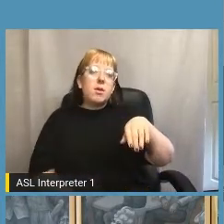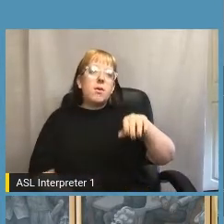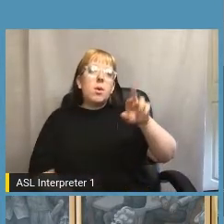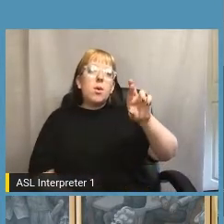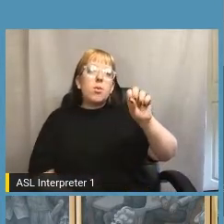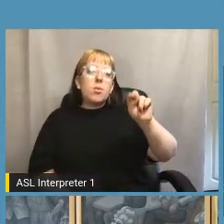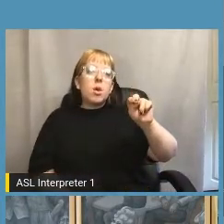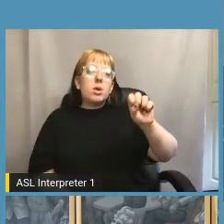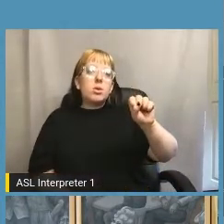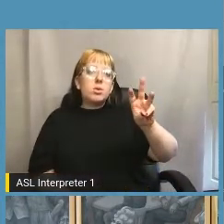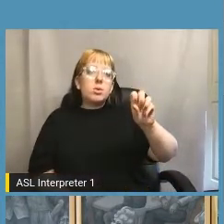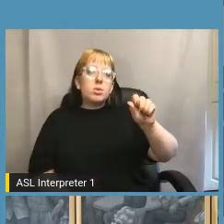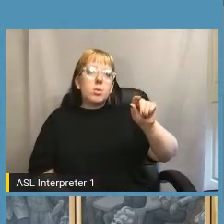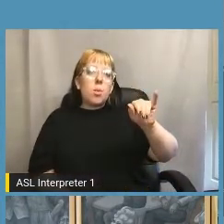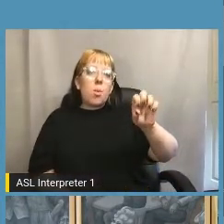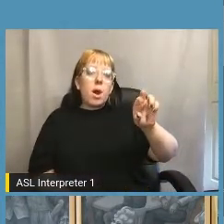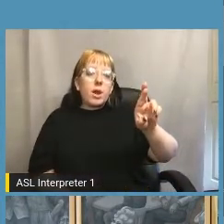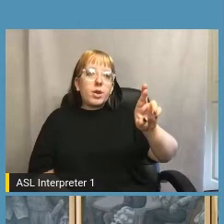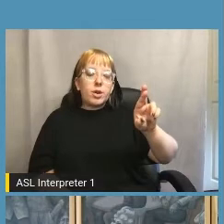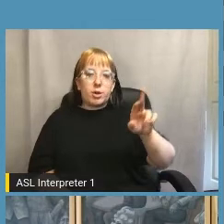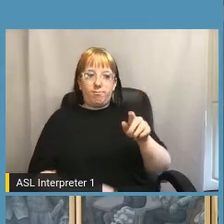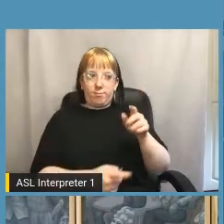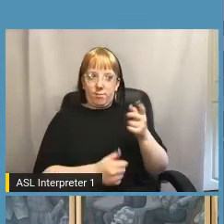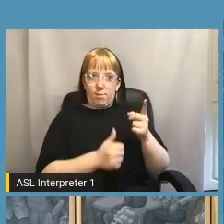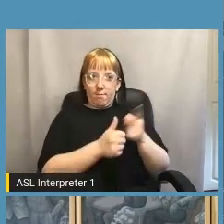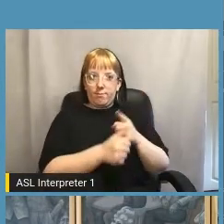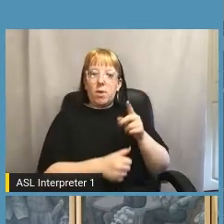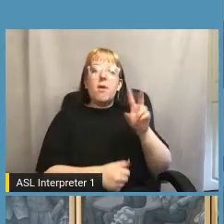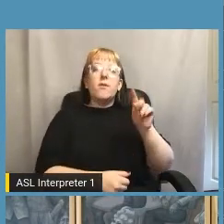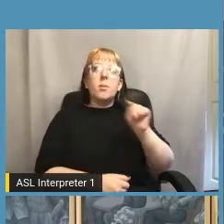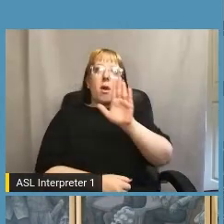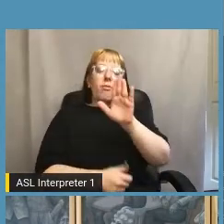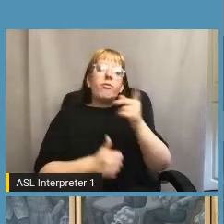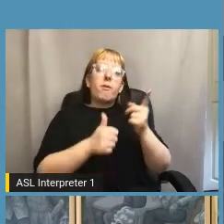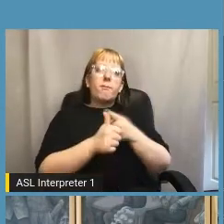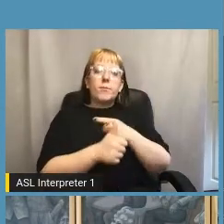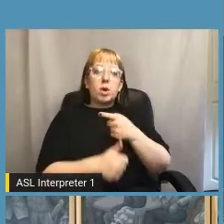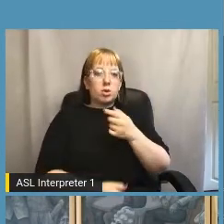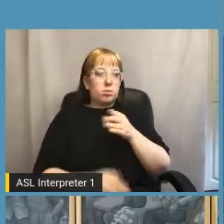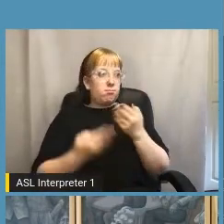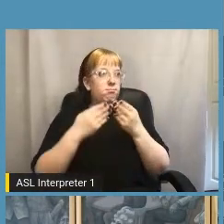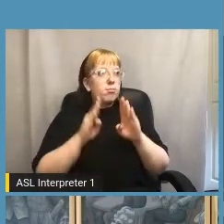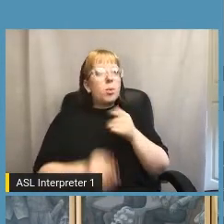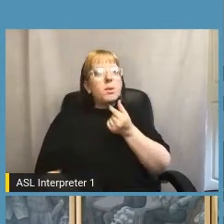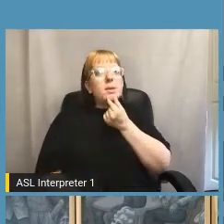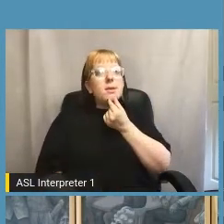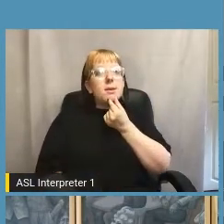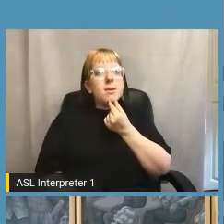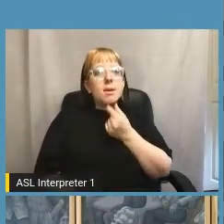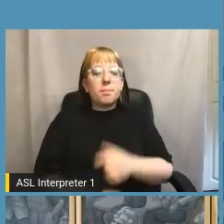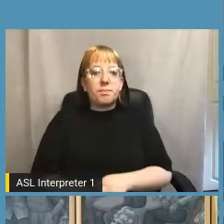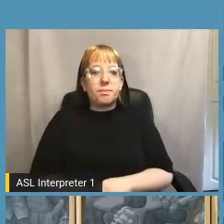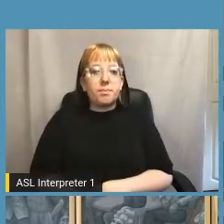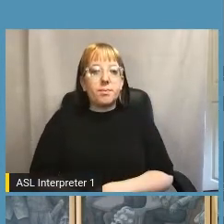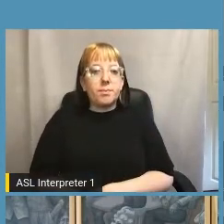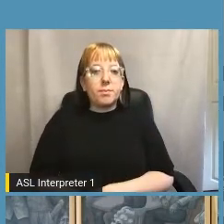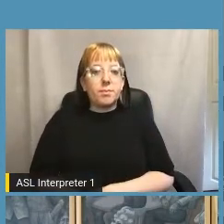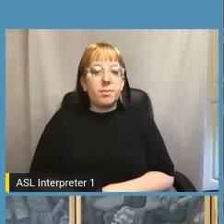legislator, and interviewed members of his family. So lots of different questions of that from